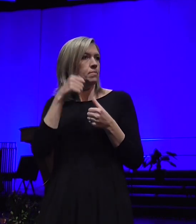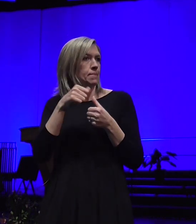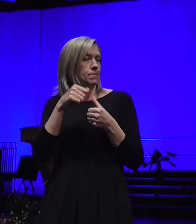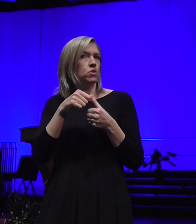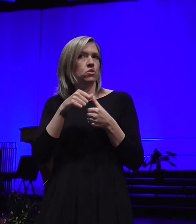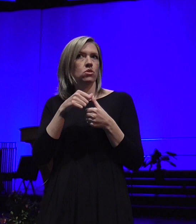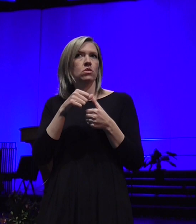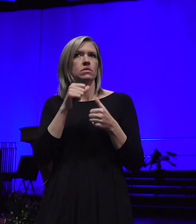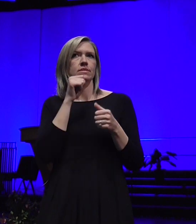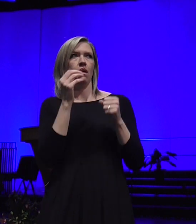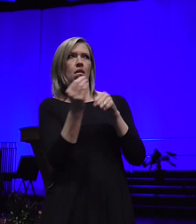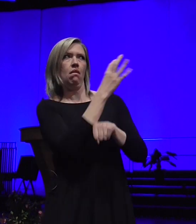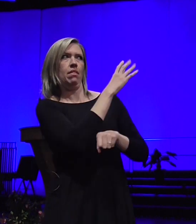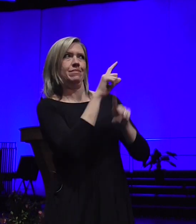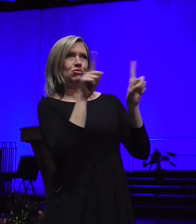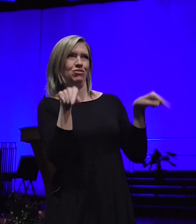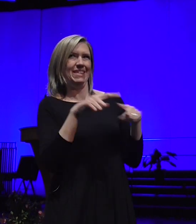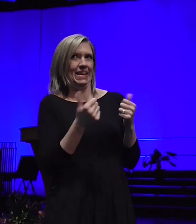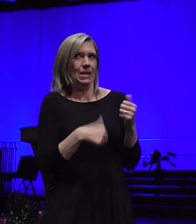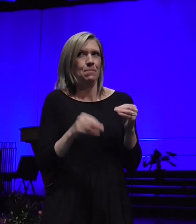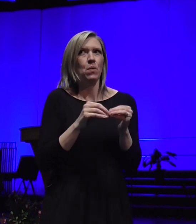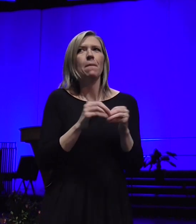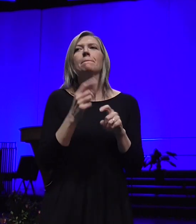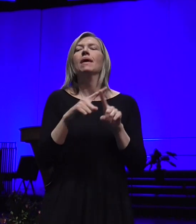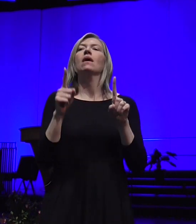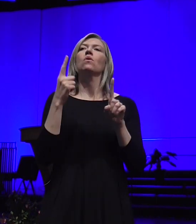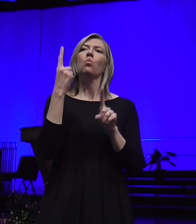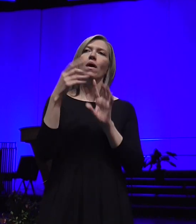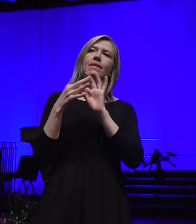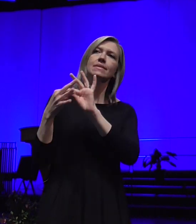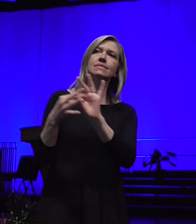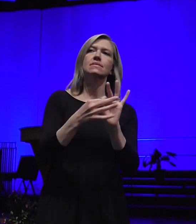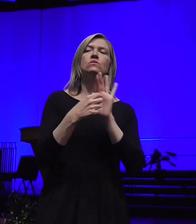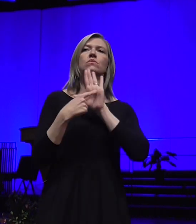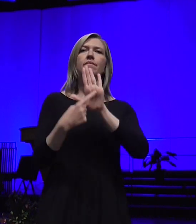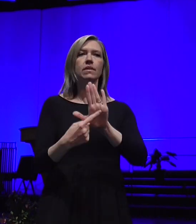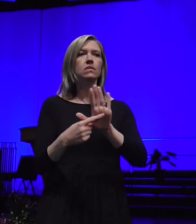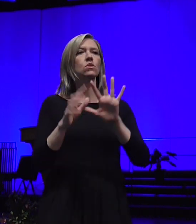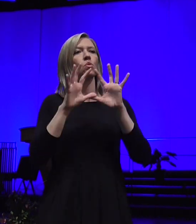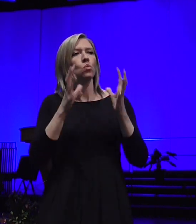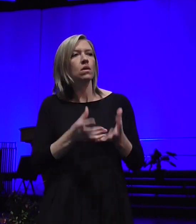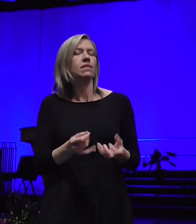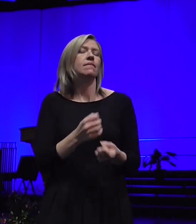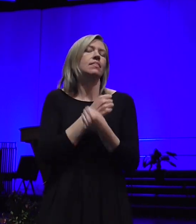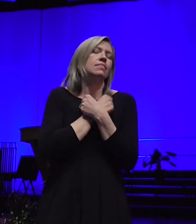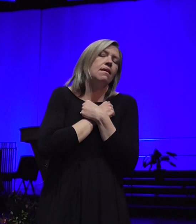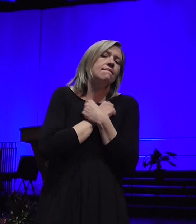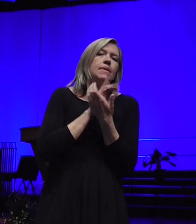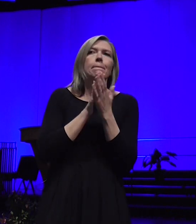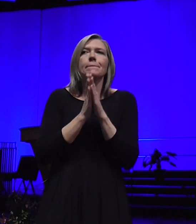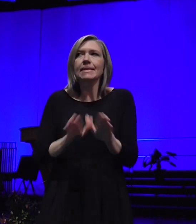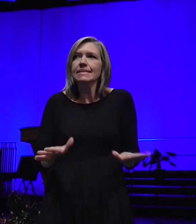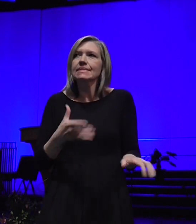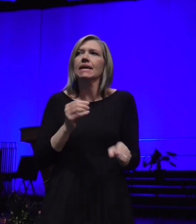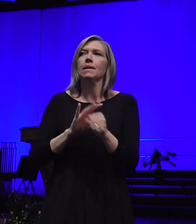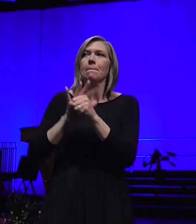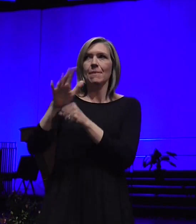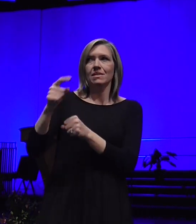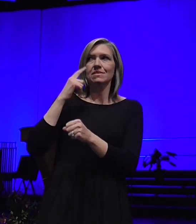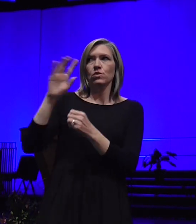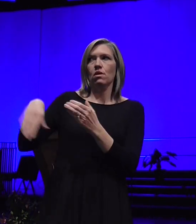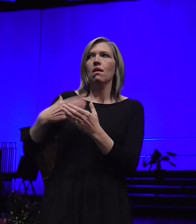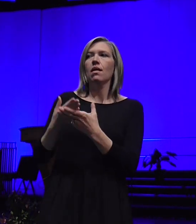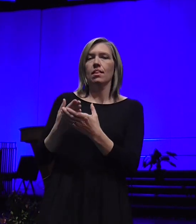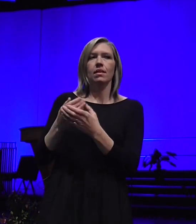even though it isn't up on the screen. Let's say it together. Oneness revealed, a world of love, peace, and abundance